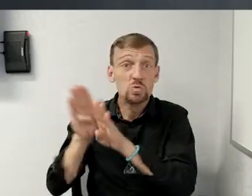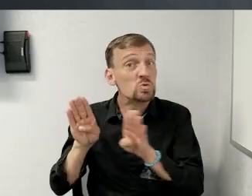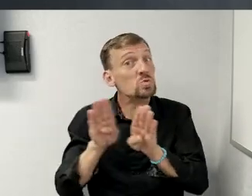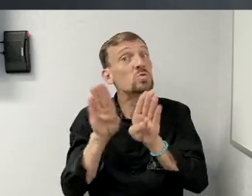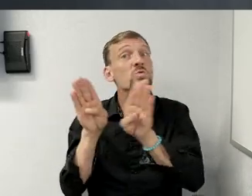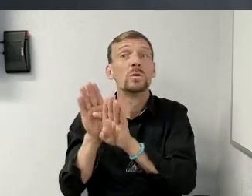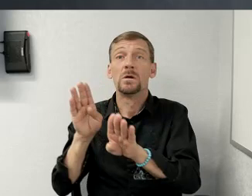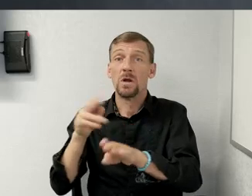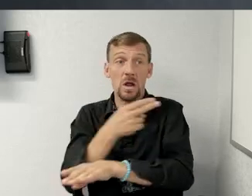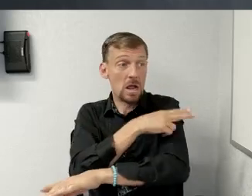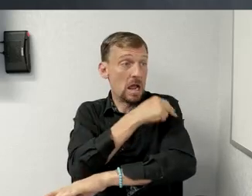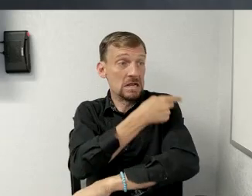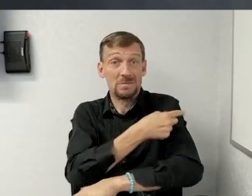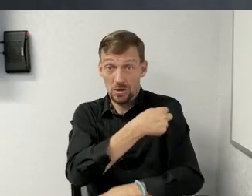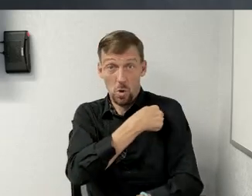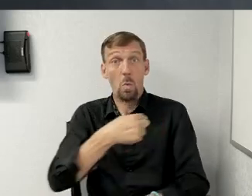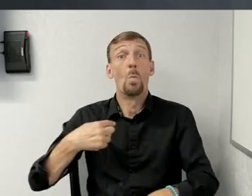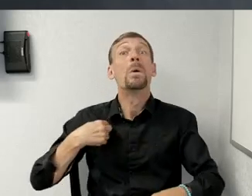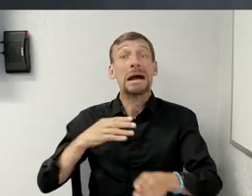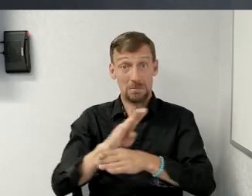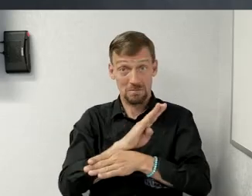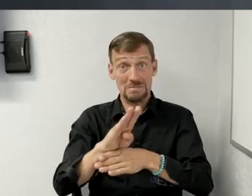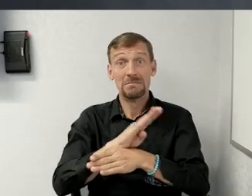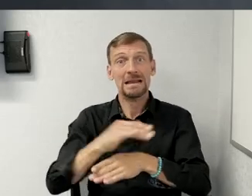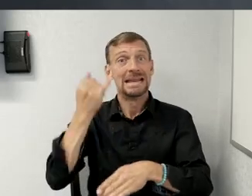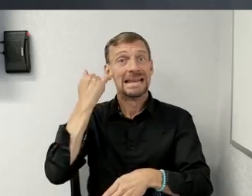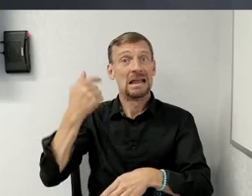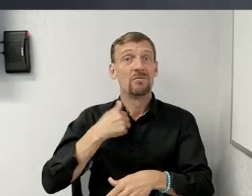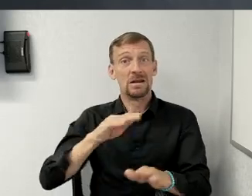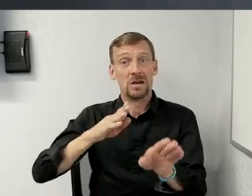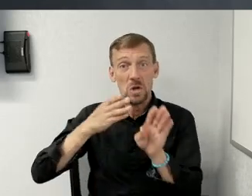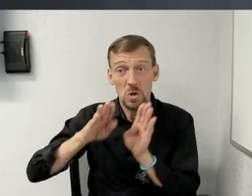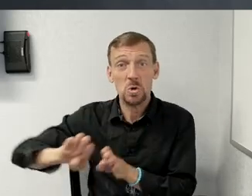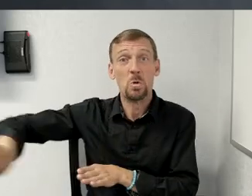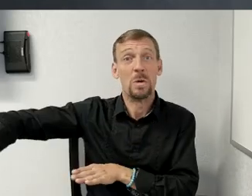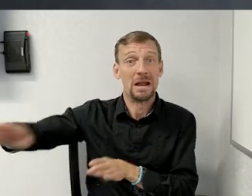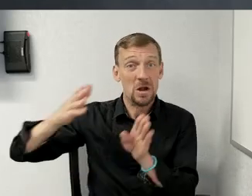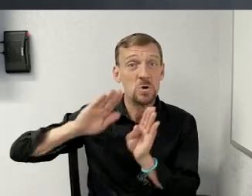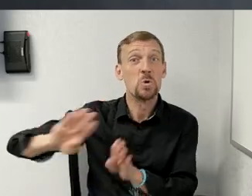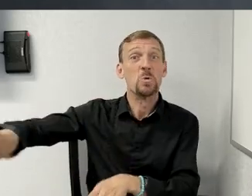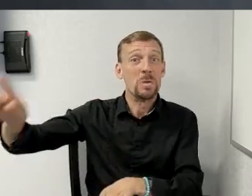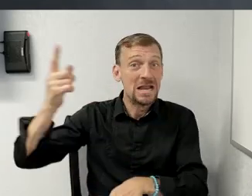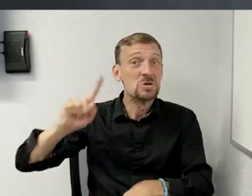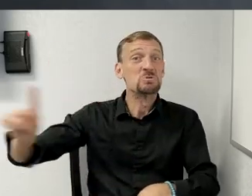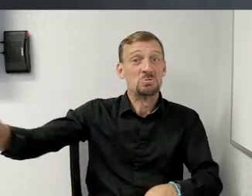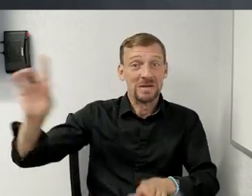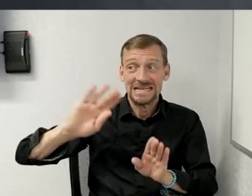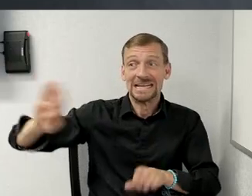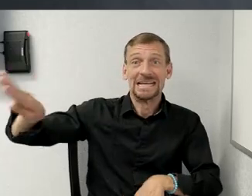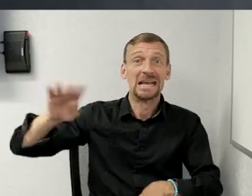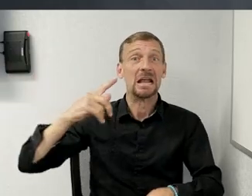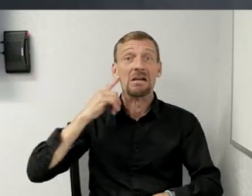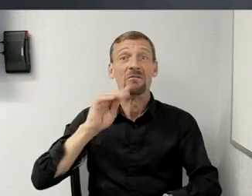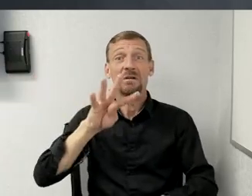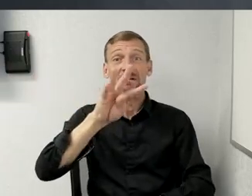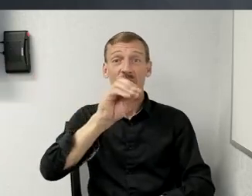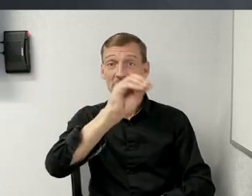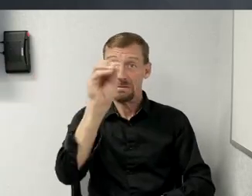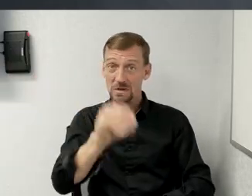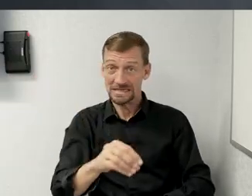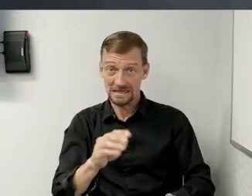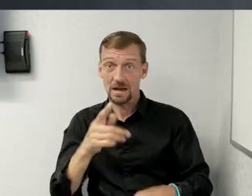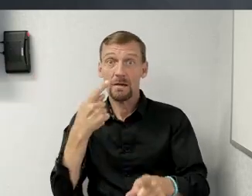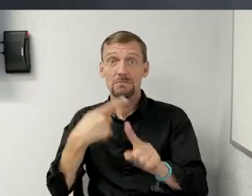Delta, we're a business as well. And when you have to turn away 40% of your surgery customers, and you have to lay